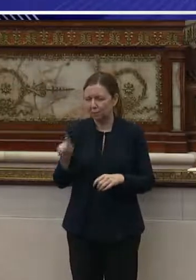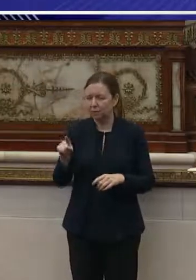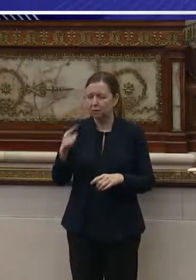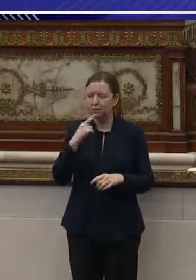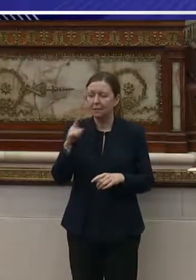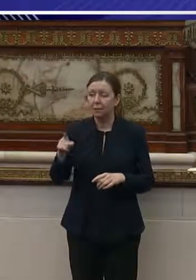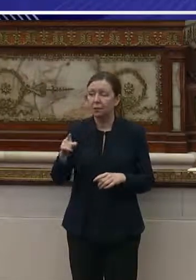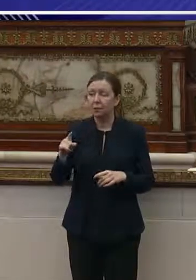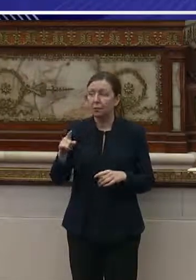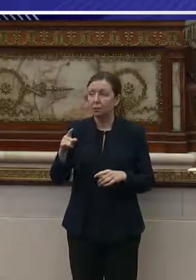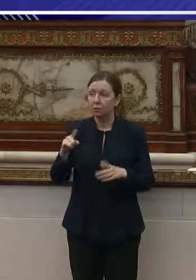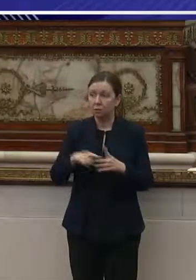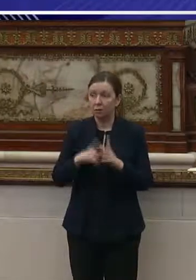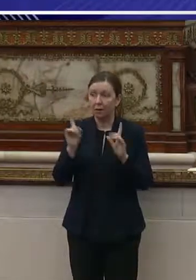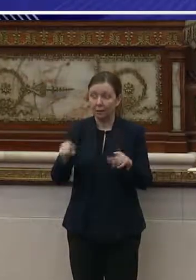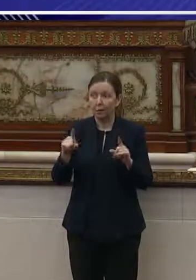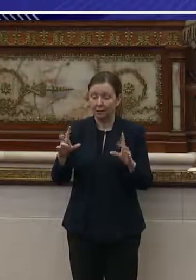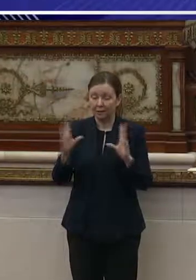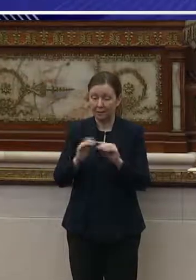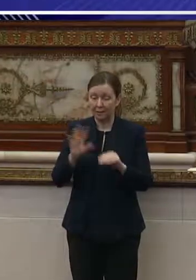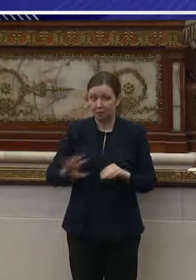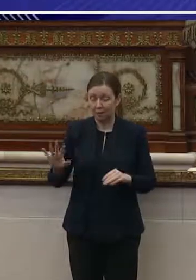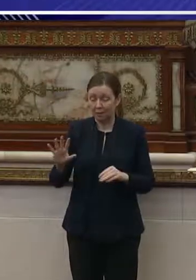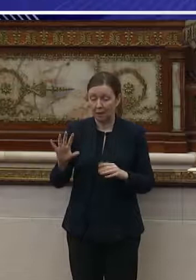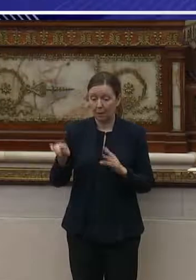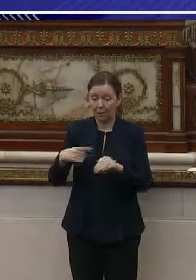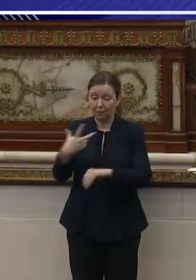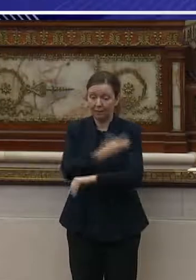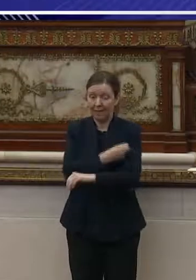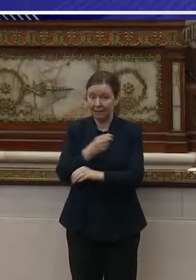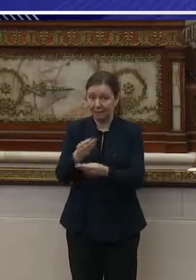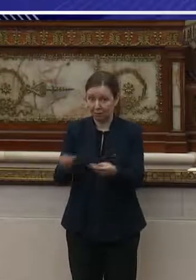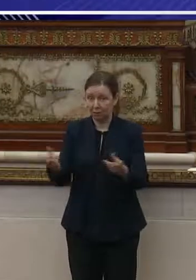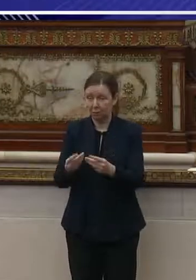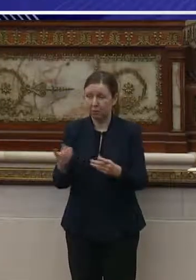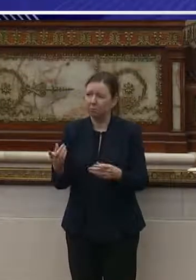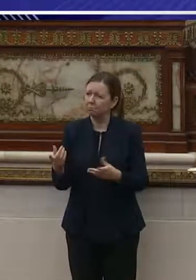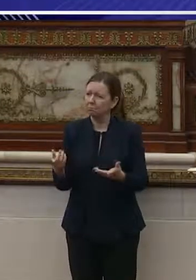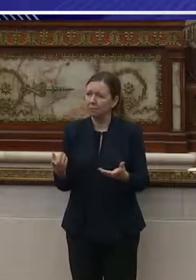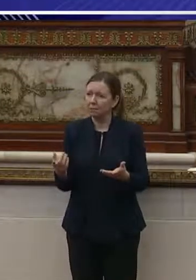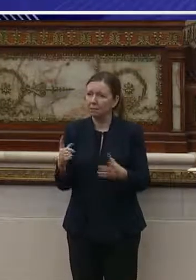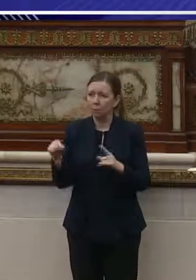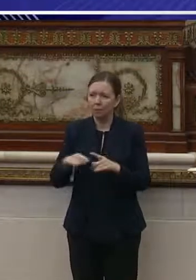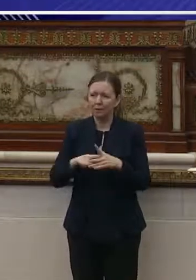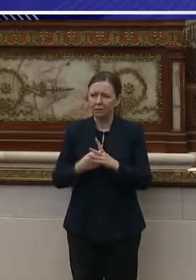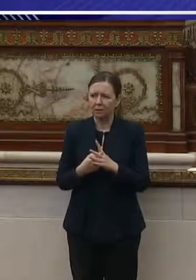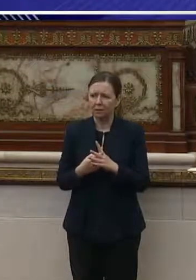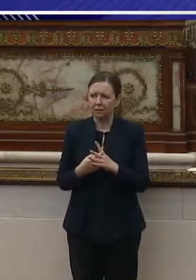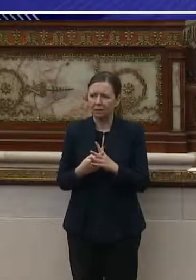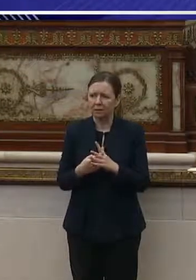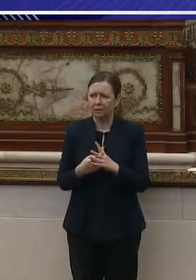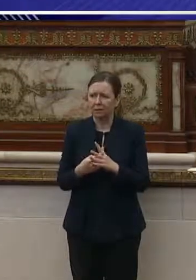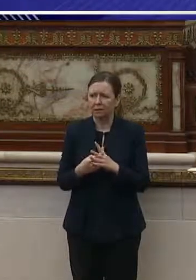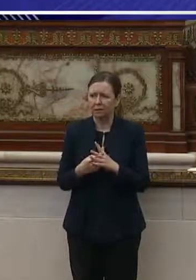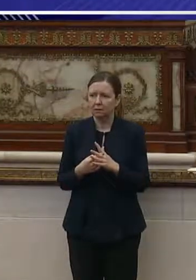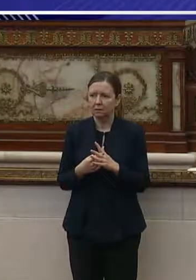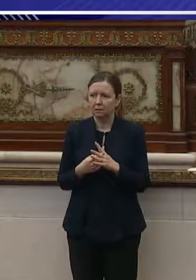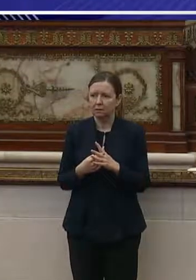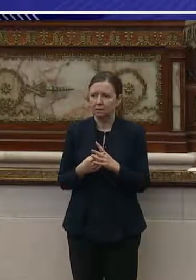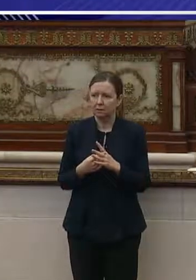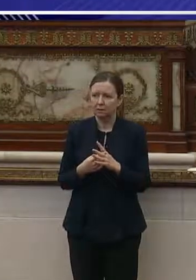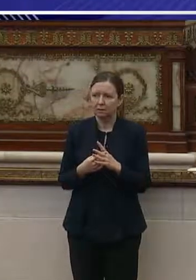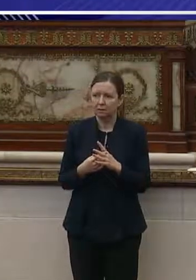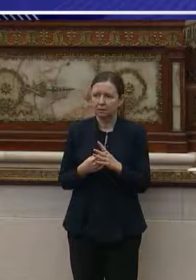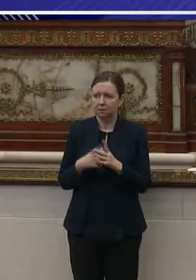said you just started going to these meetings around the vaccine distribution. When did you start? Just around